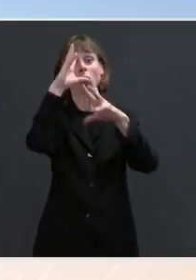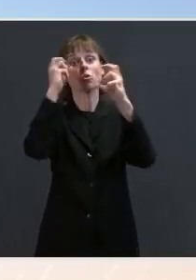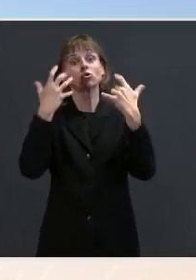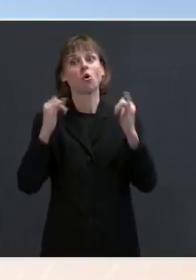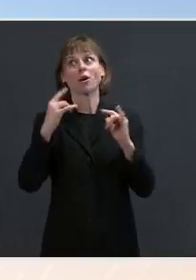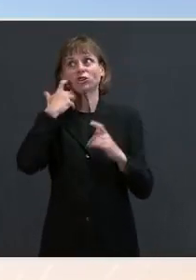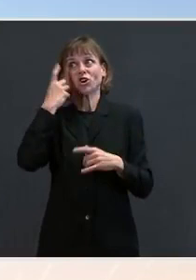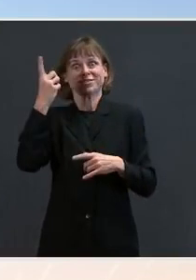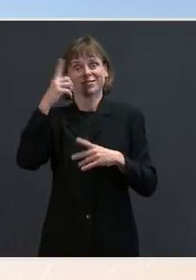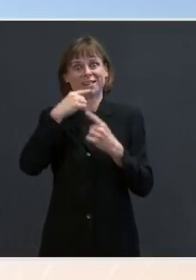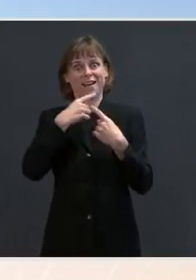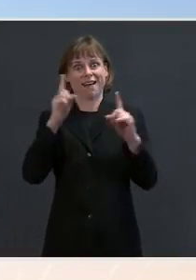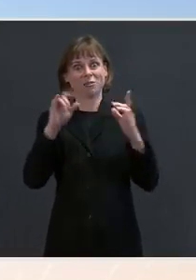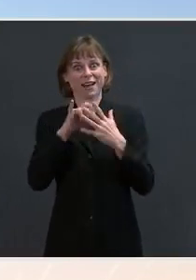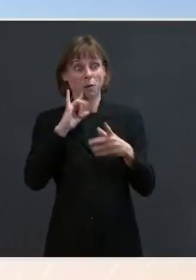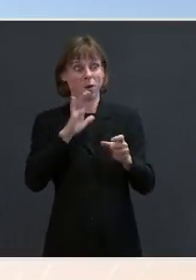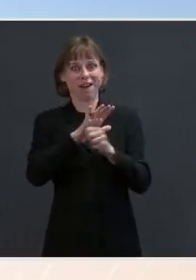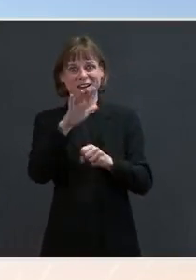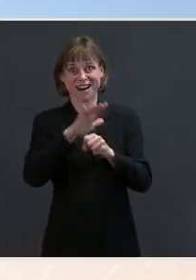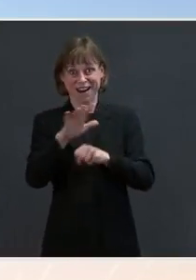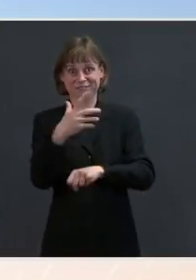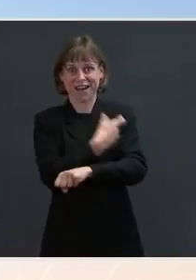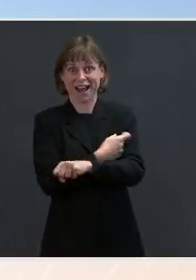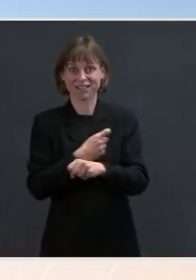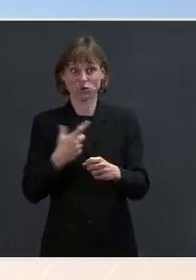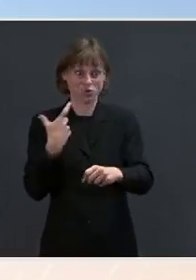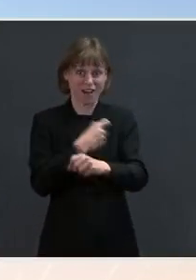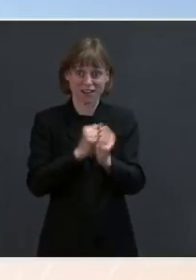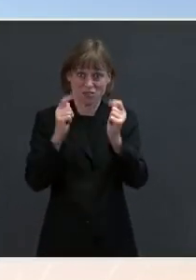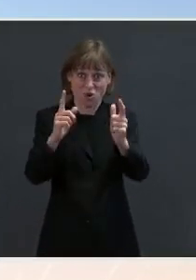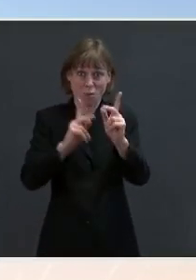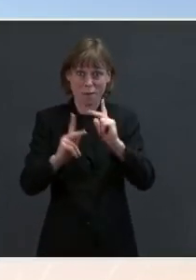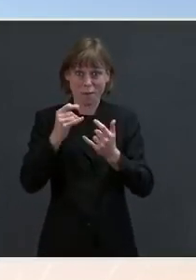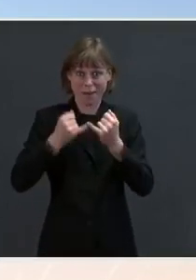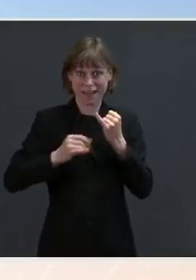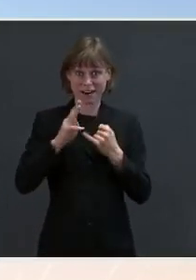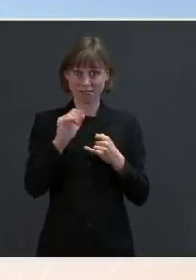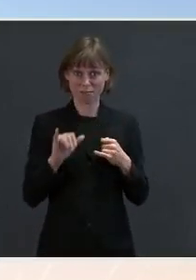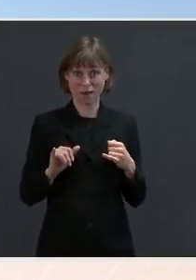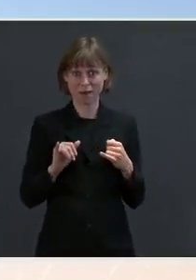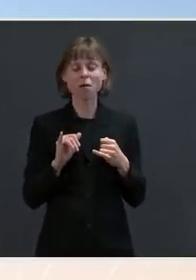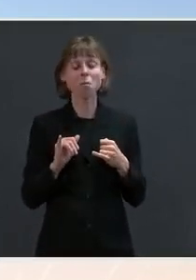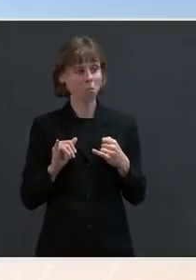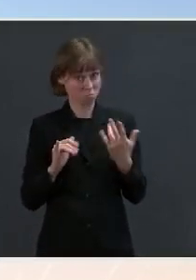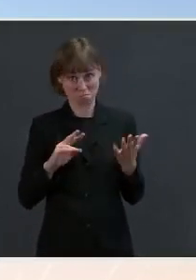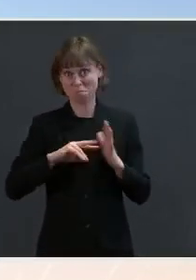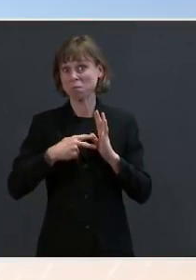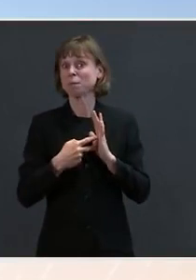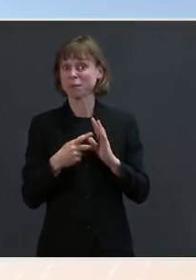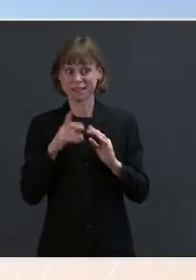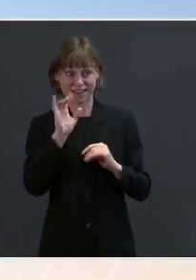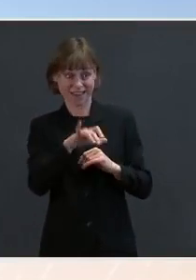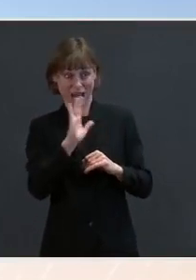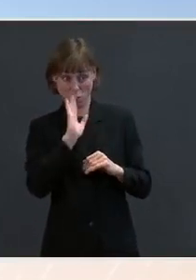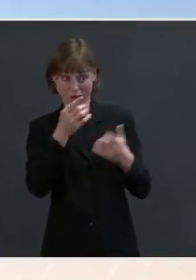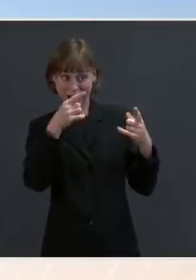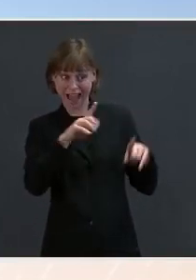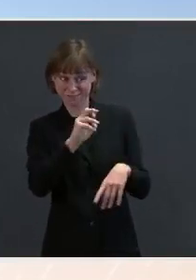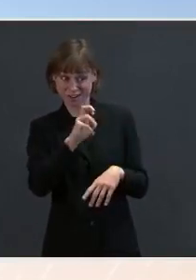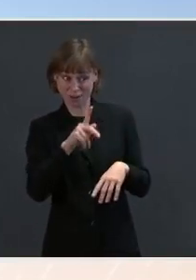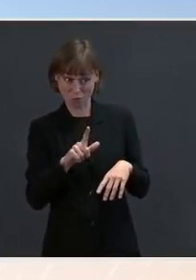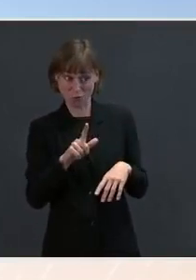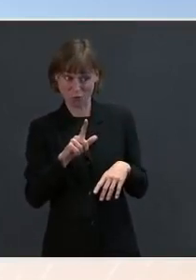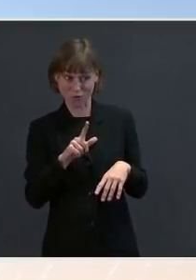vaccinate all of the American people by the end of May, we will eventually reach a point, to your point, April, where we will have